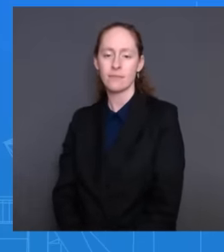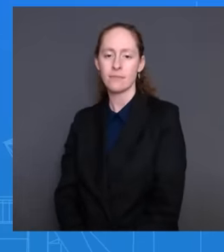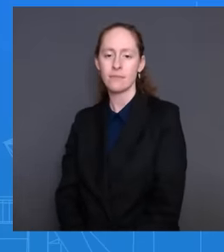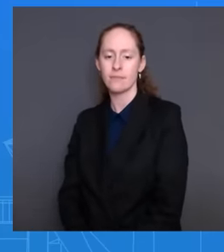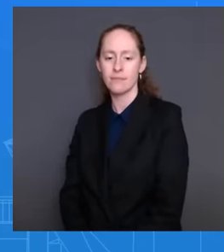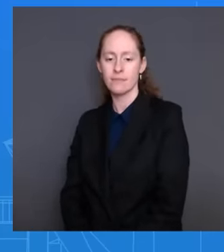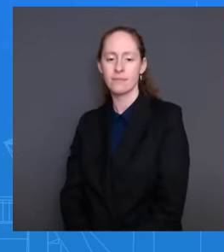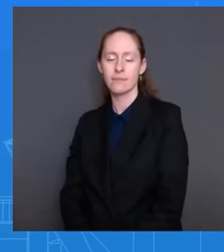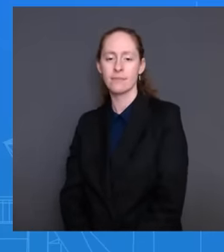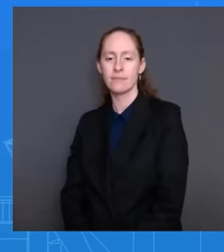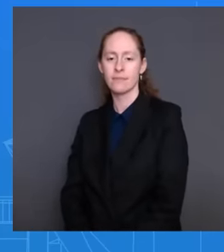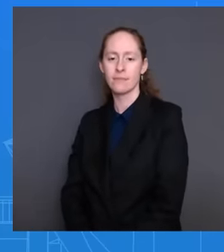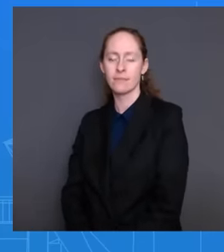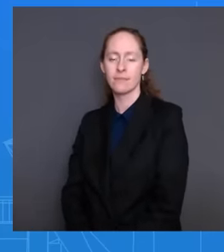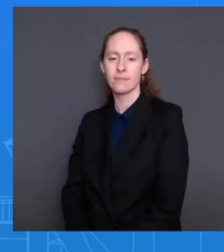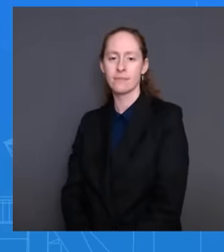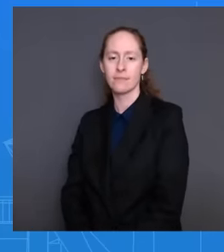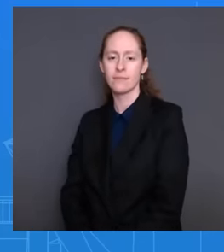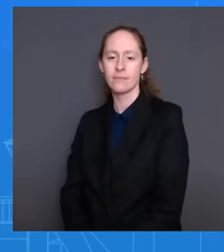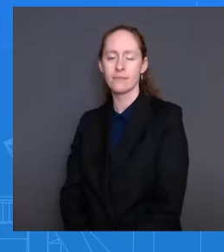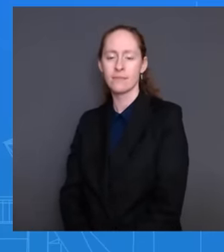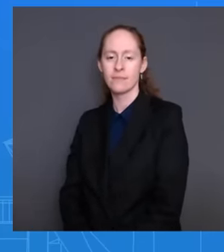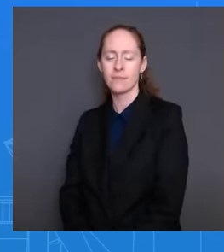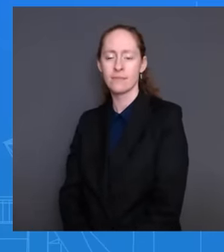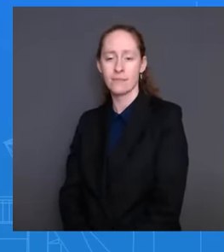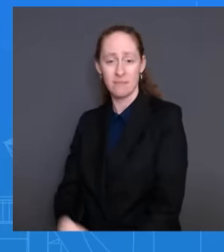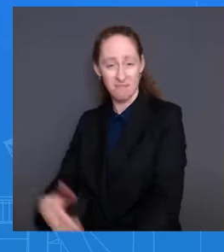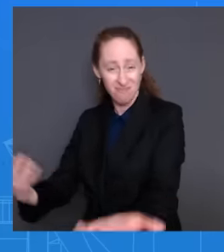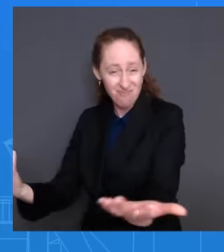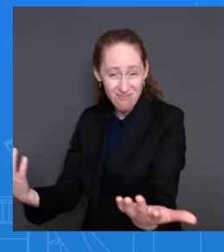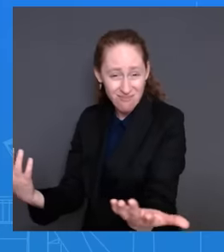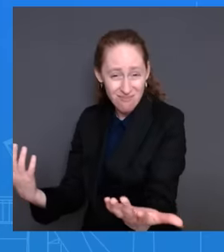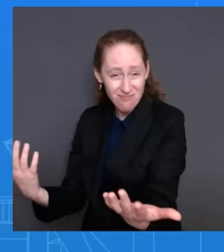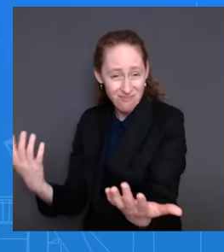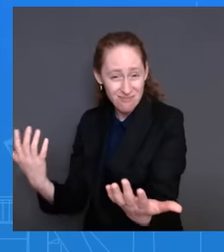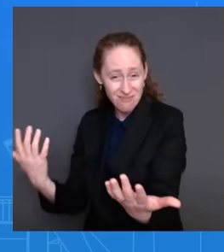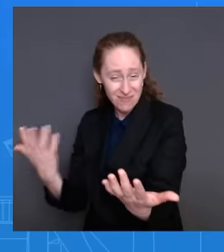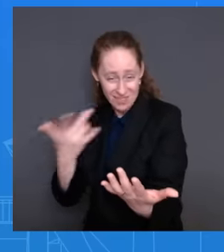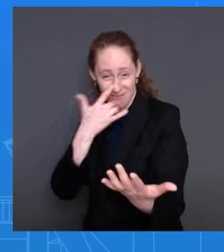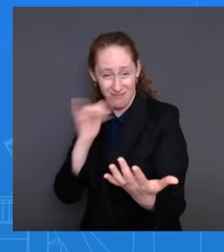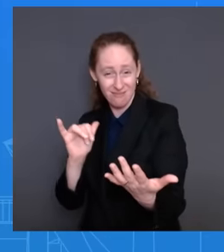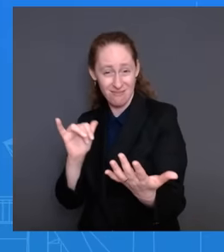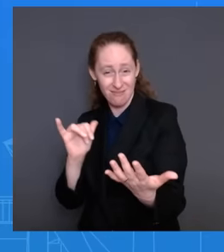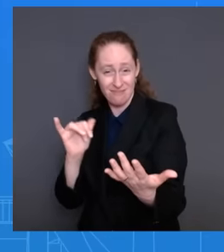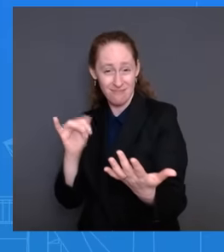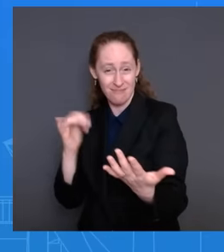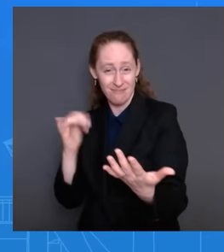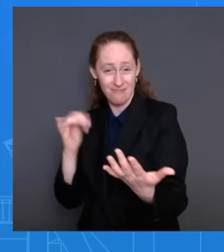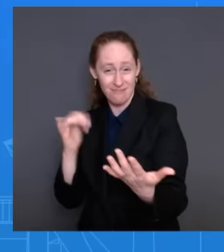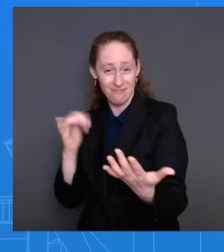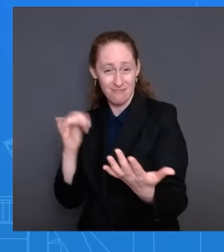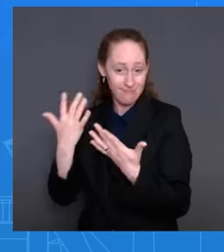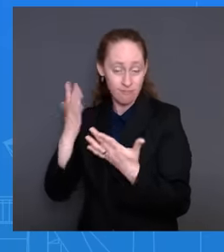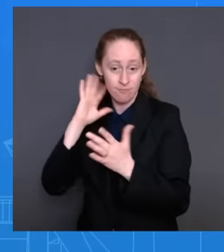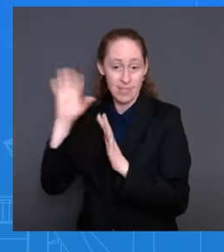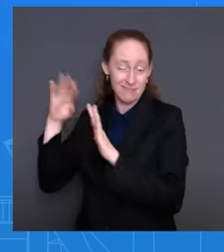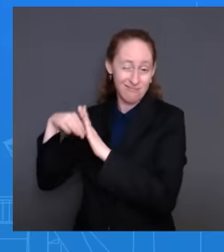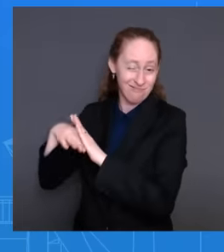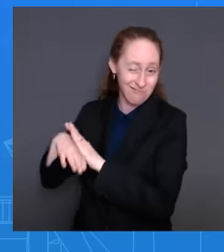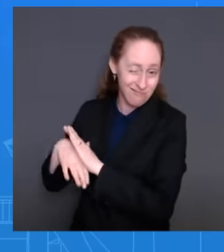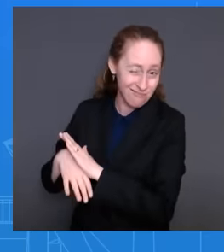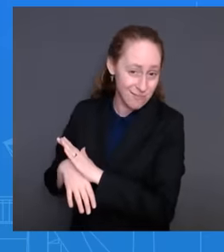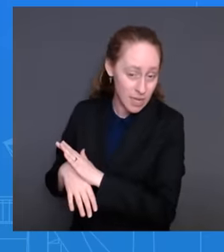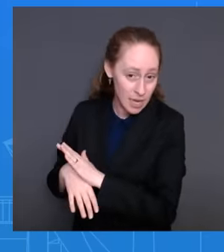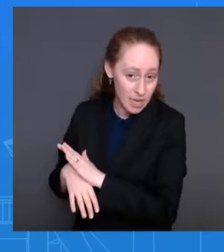look at inflation historically at this level, a recession is naturally followed, you would say, within 2 years. And so why would this time be any